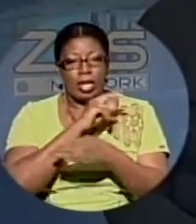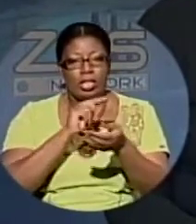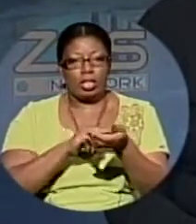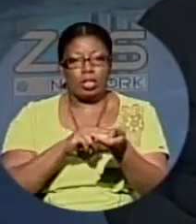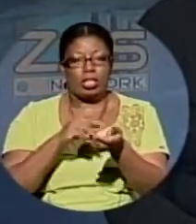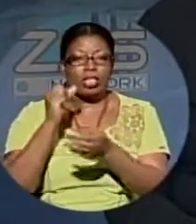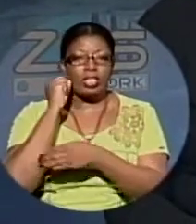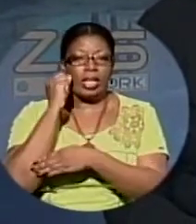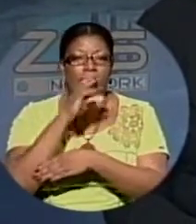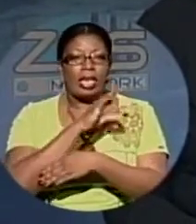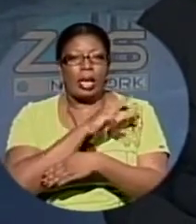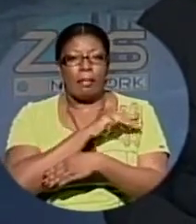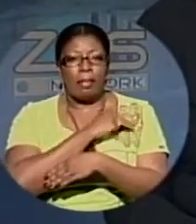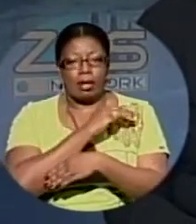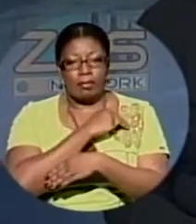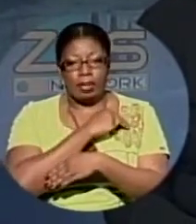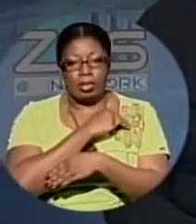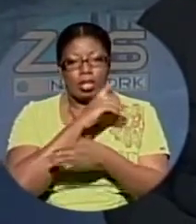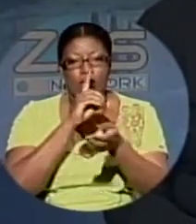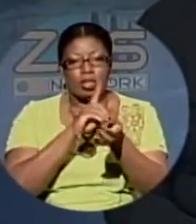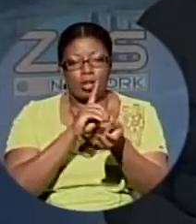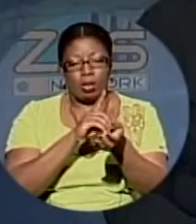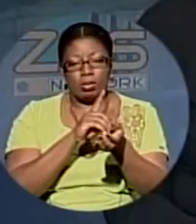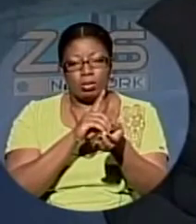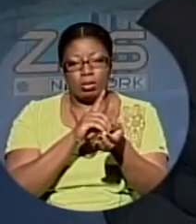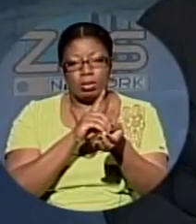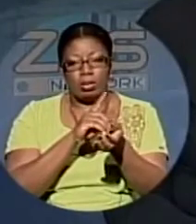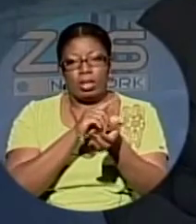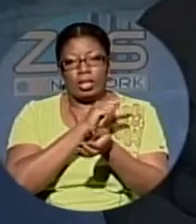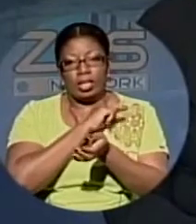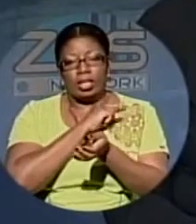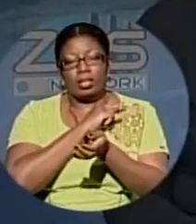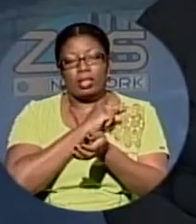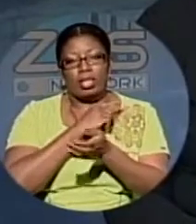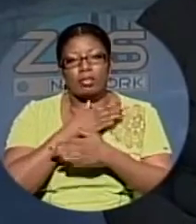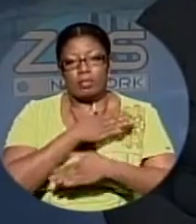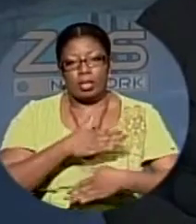Charlene McPhee. Dr. Digges is pleased with what the Sister Group